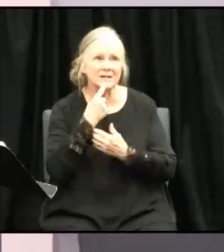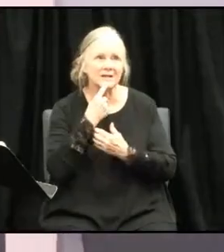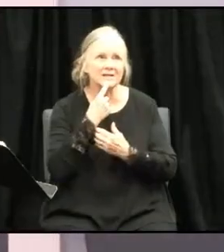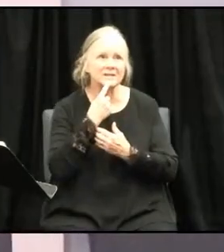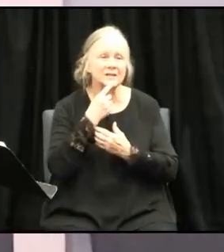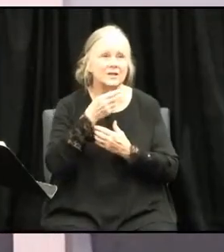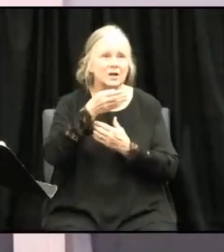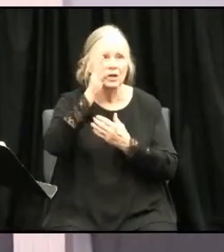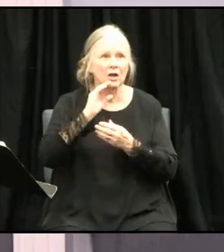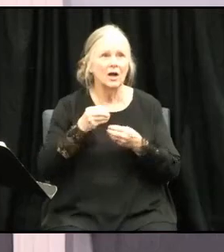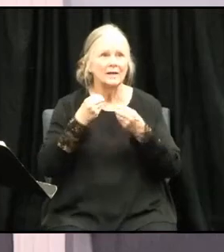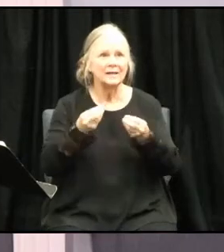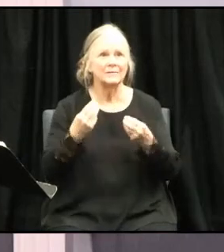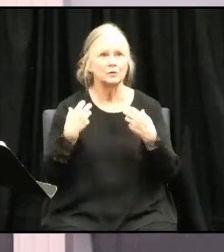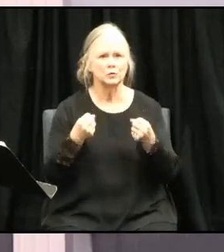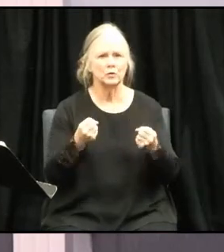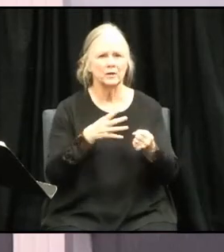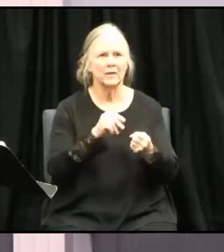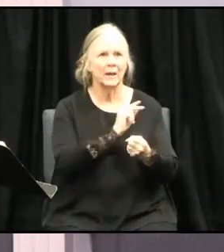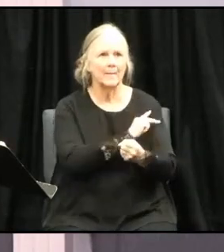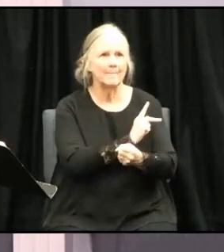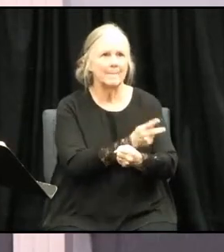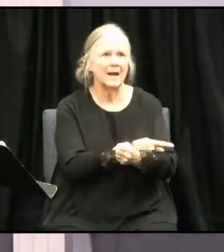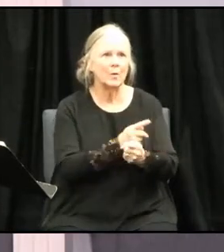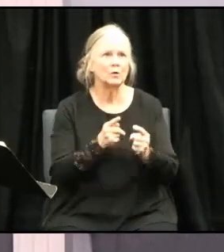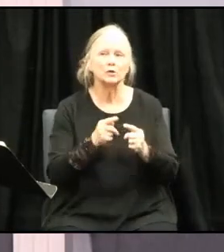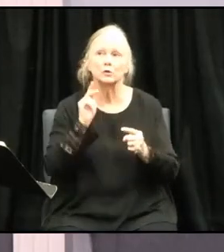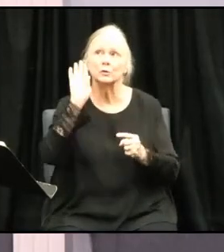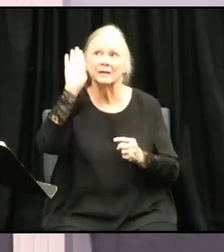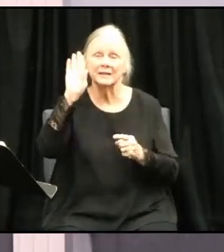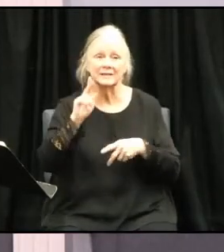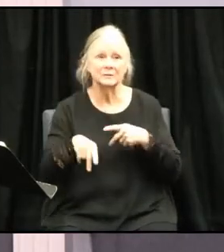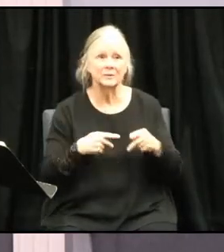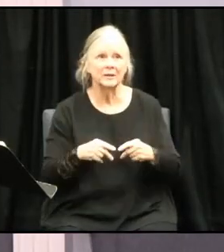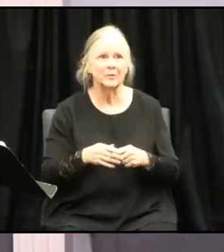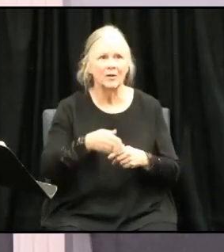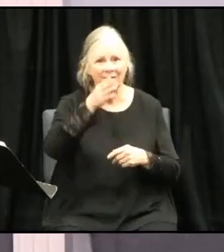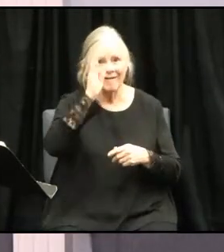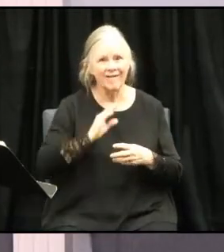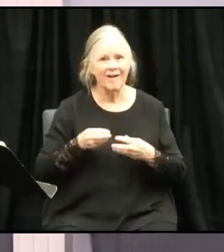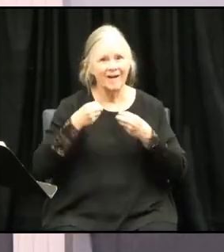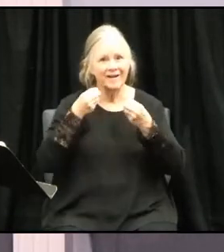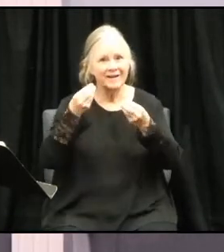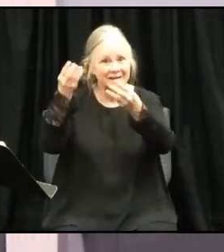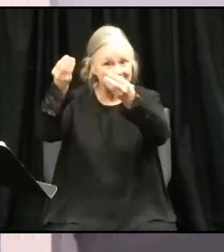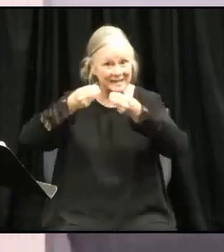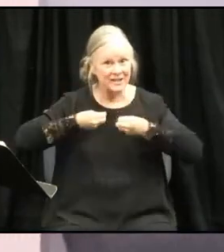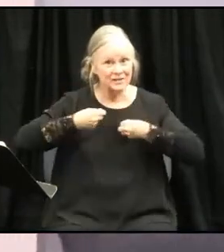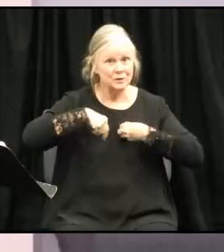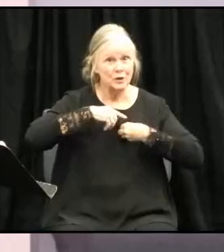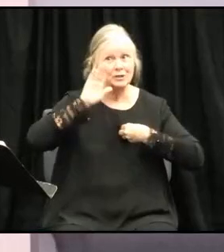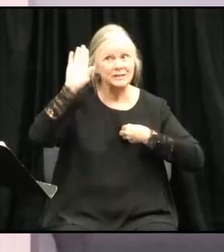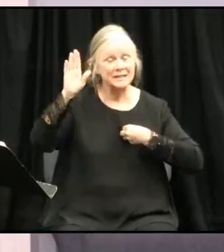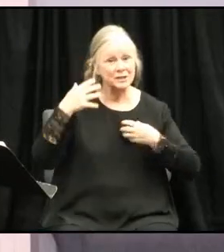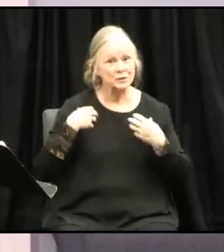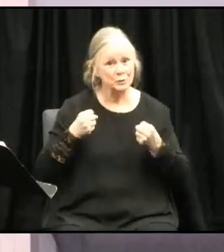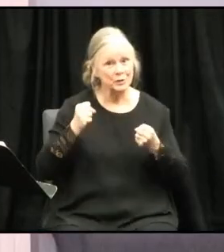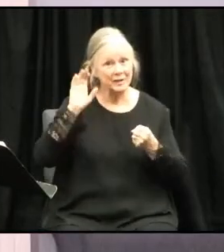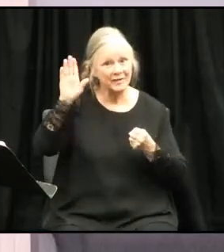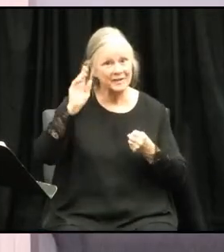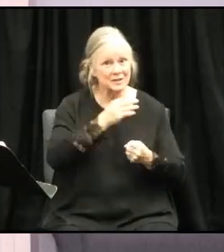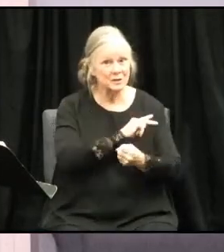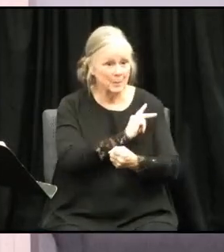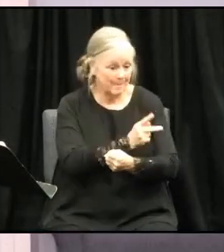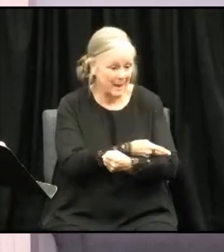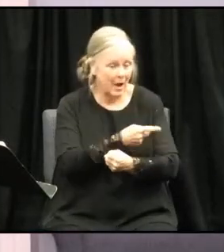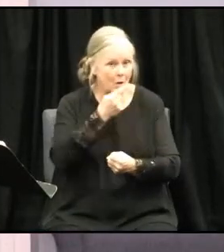Don't you want to just celebrate that in his faithfulness, the faithfulness of his love? God gives his strength, his power in his love for